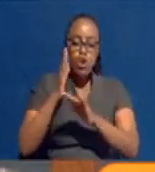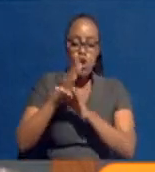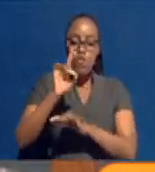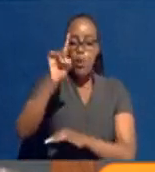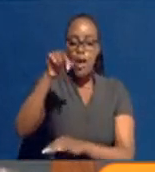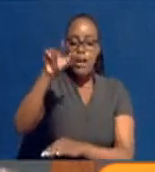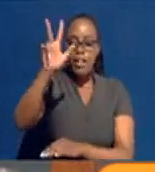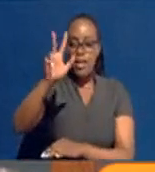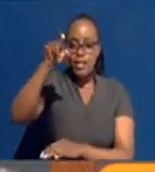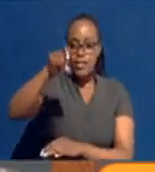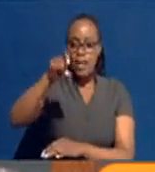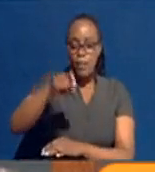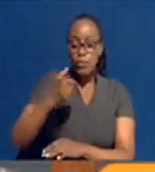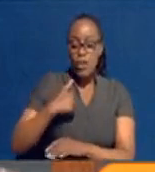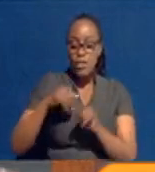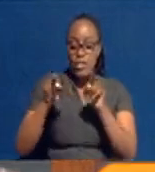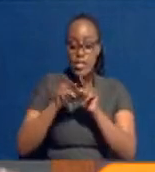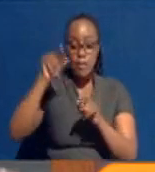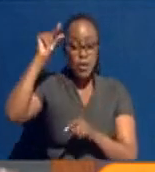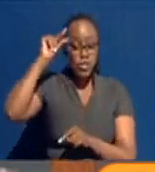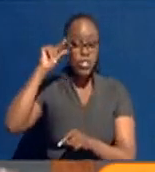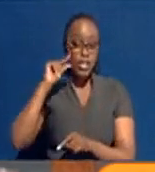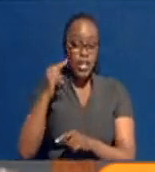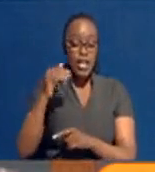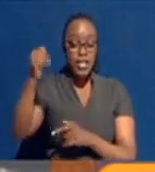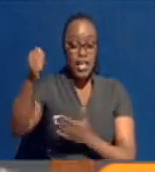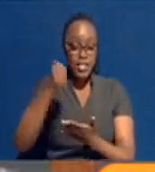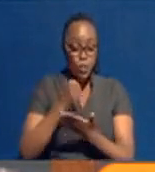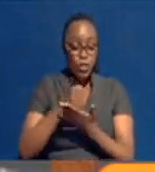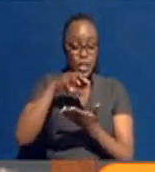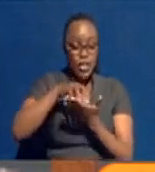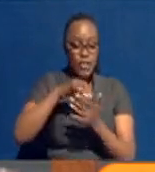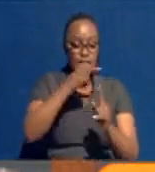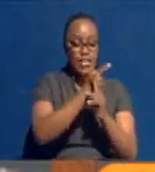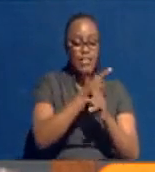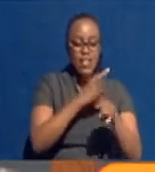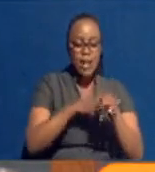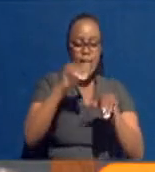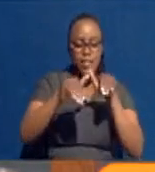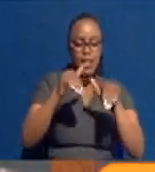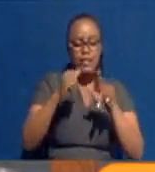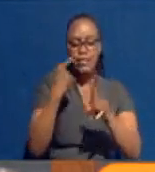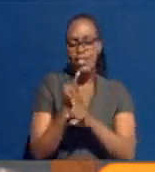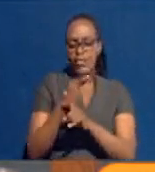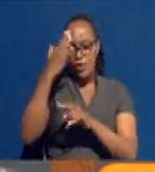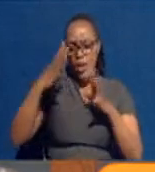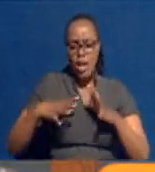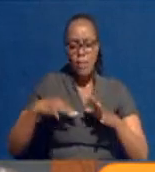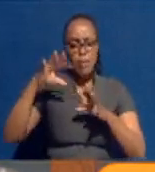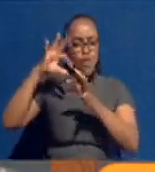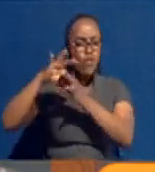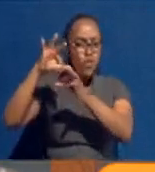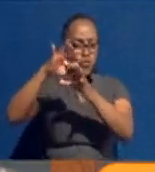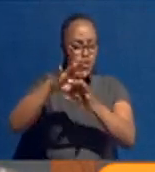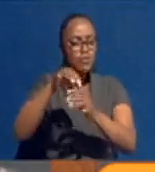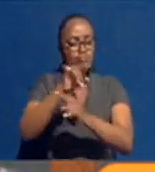third should be of the same gender. This is an appointive. It's different when it is elective, because people elect and you